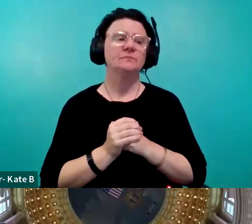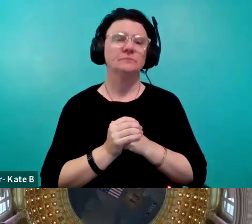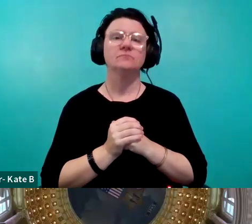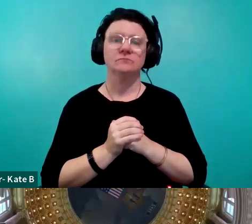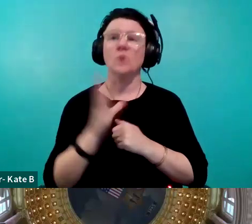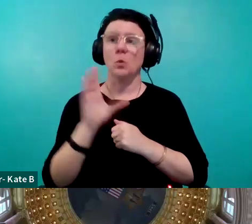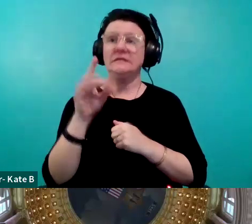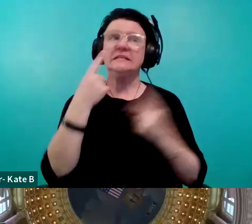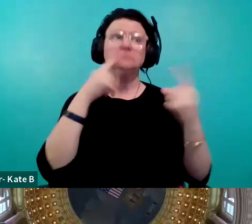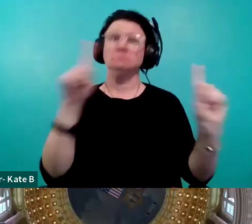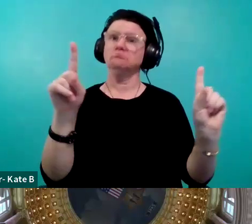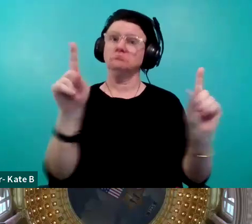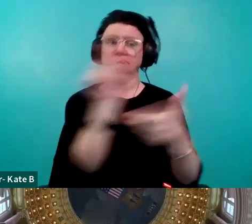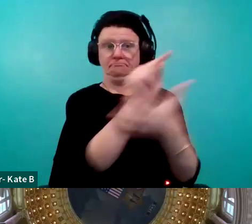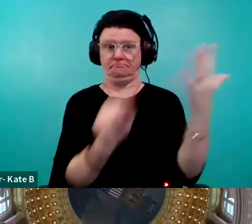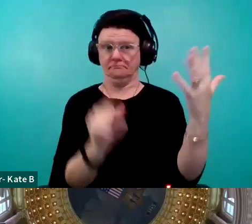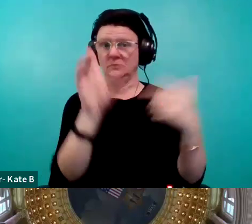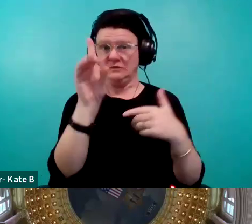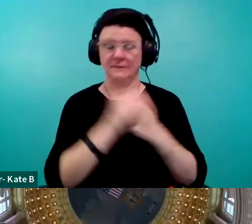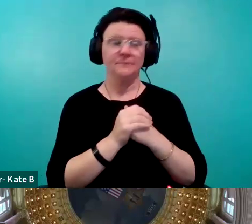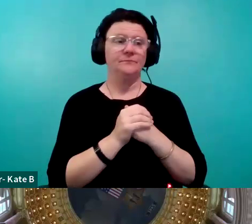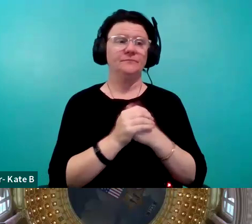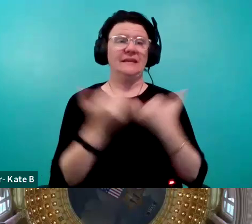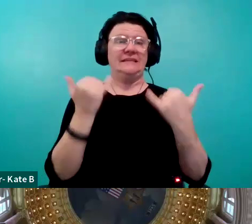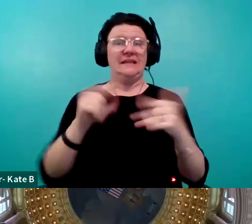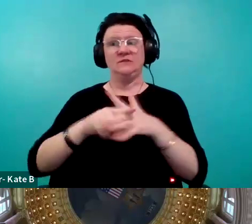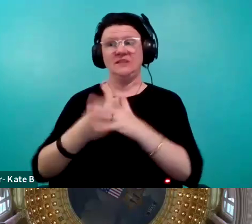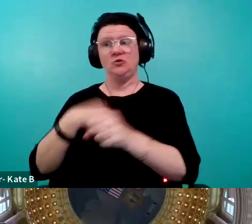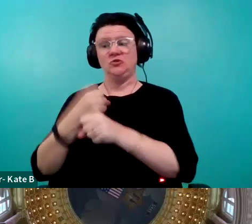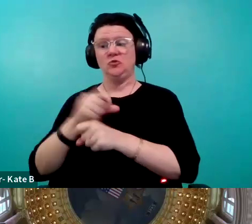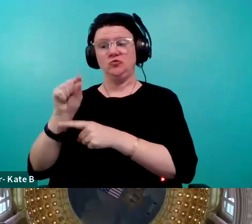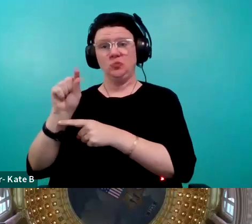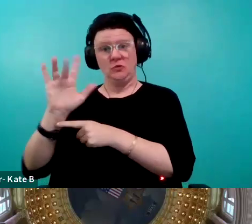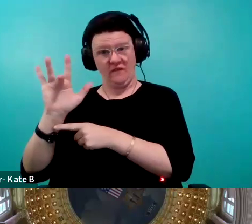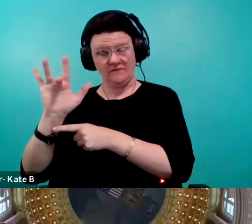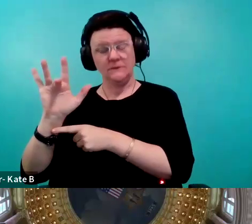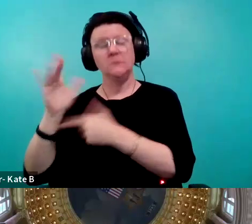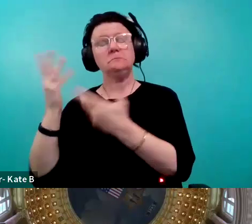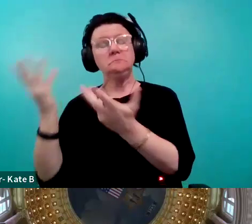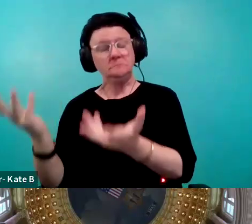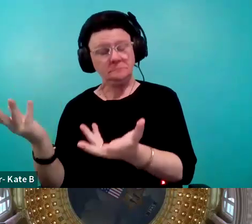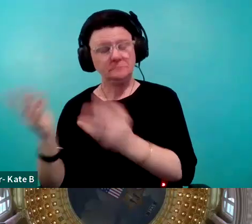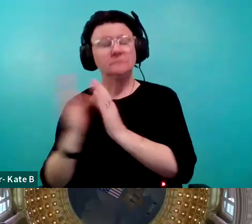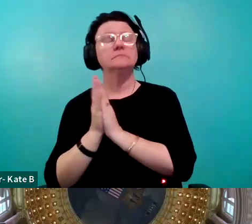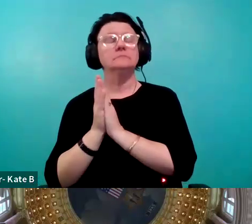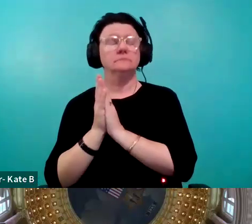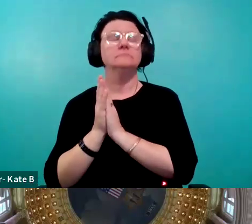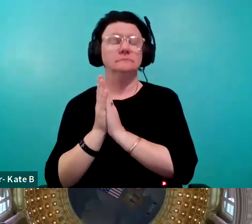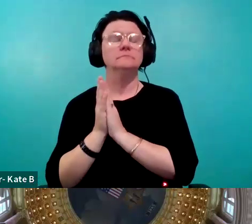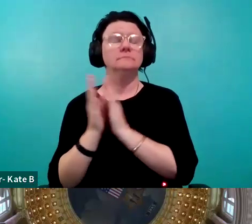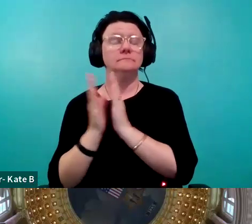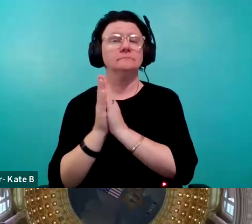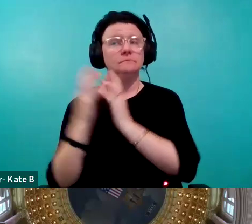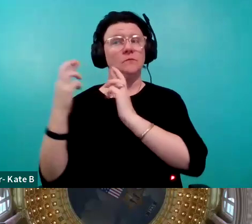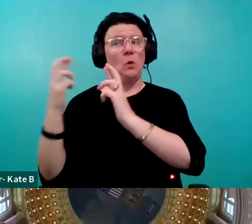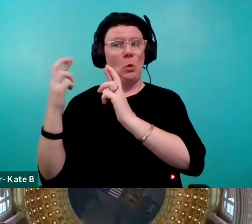stuff accomplished. So now that we are starting the year of 2025, I really hope